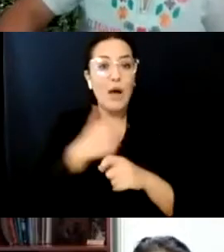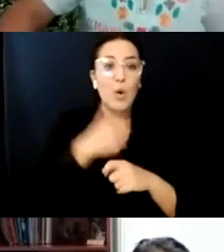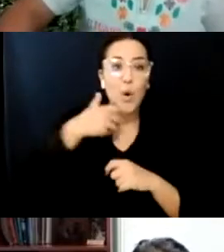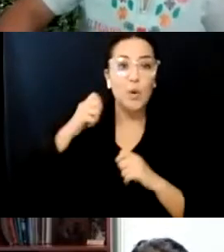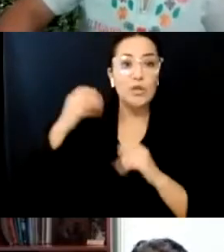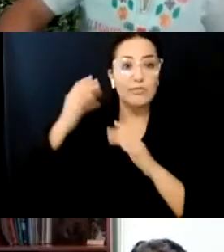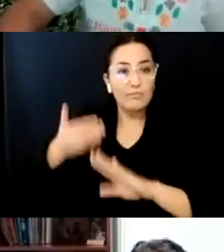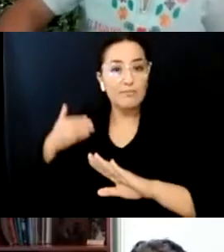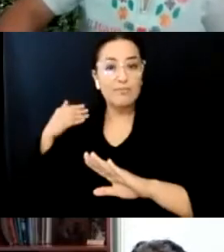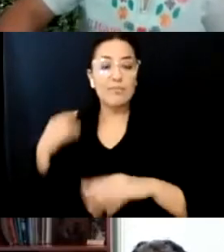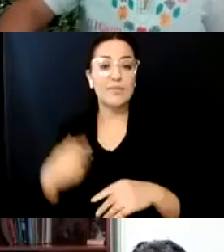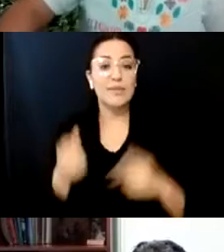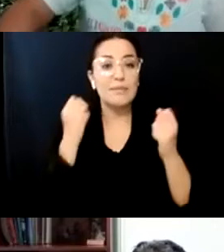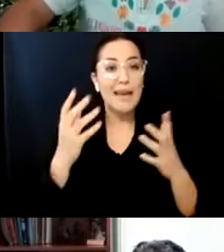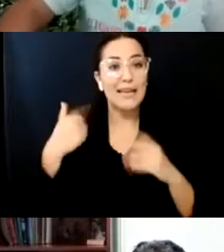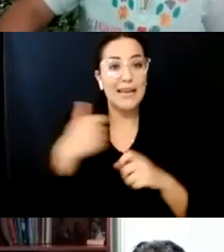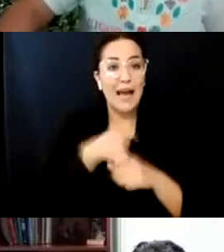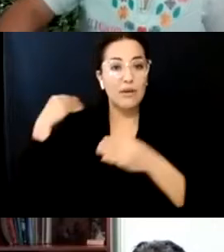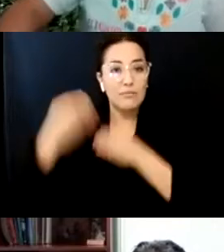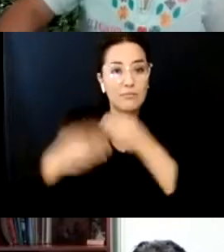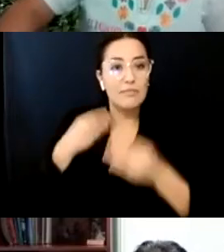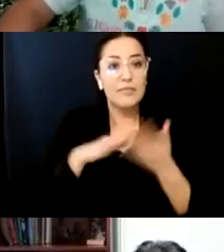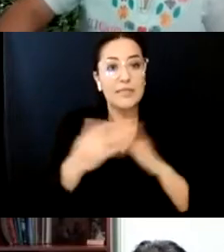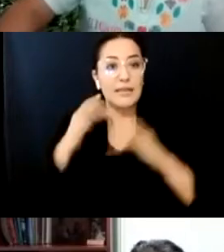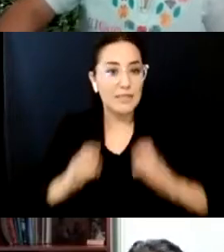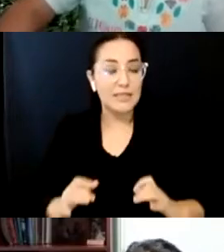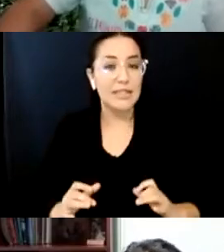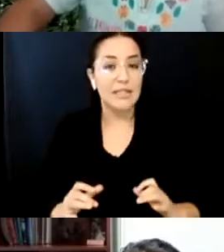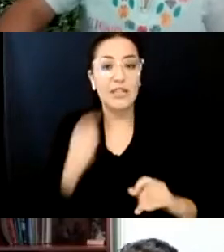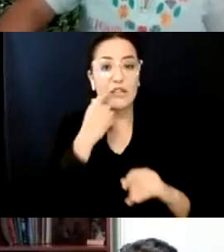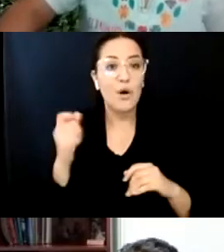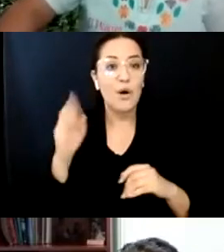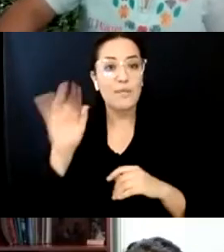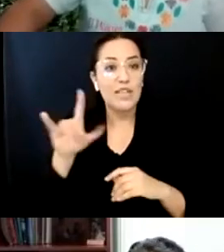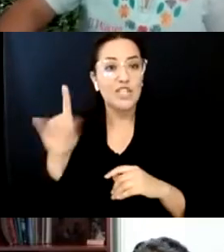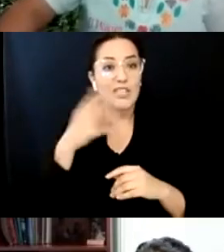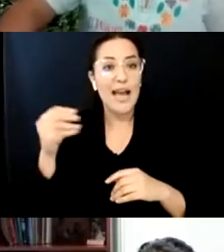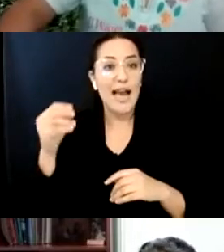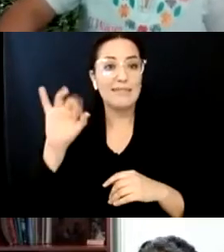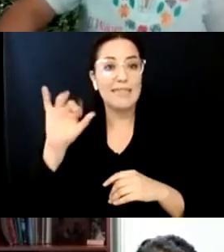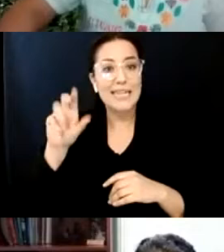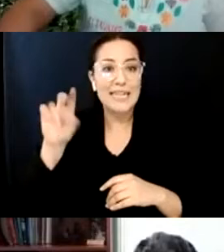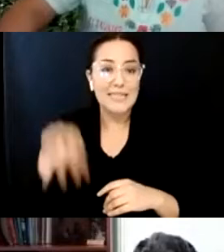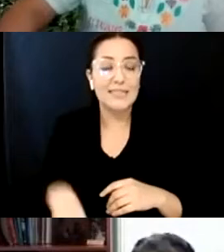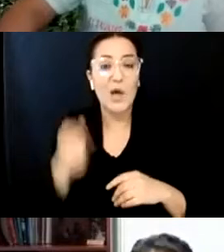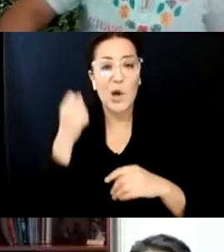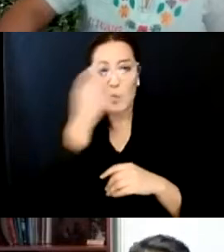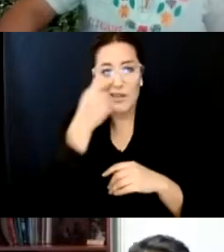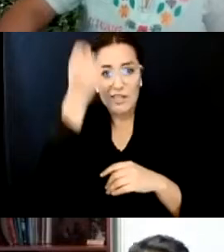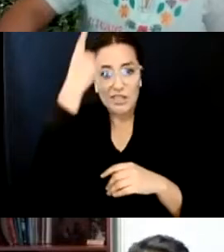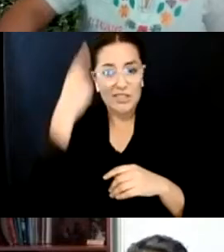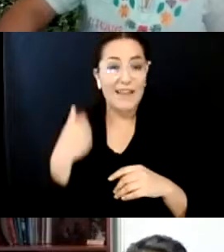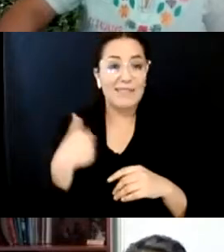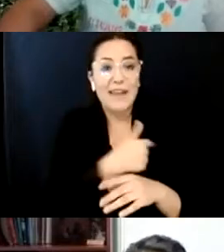the Sesavitam descendants who are citizens of the Fernandino Tatavian Band of Mission Indians. We recognize that the Sesavitam are still